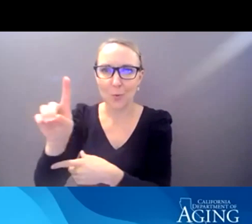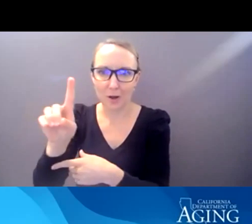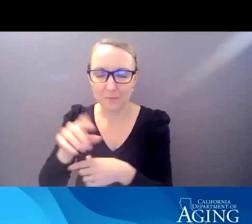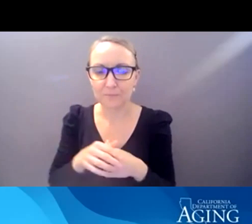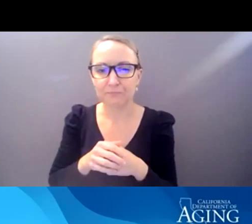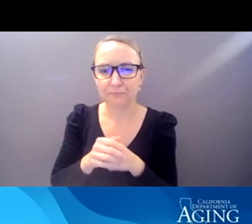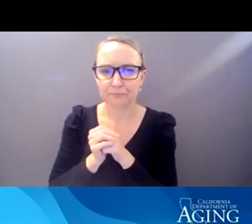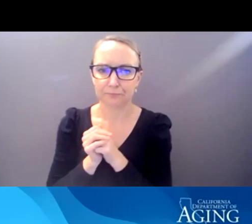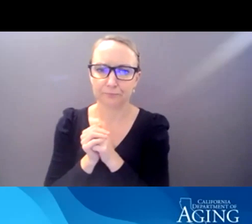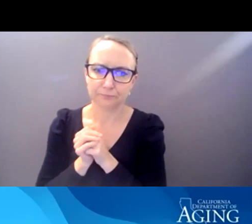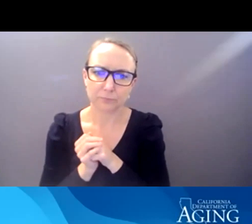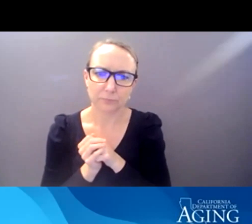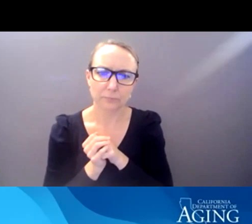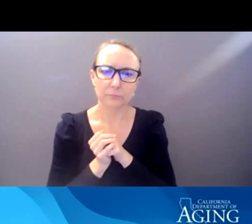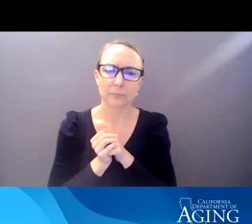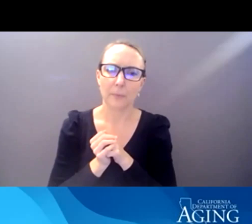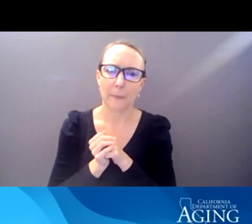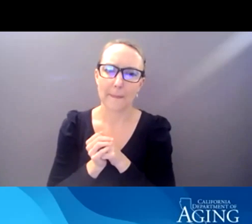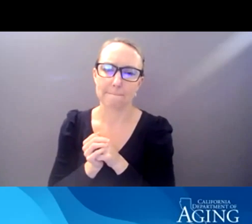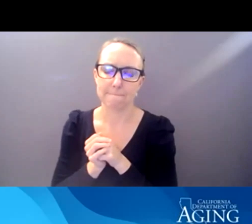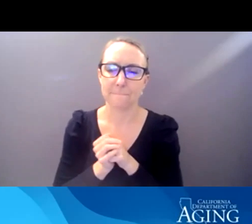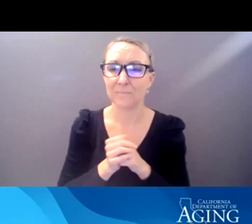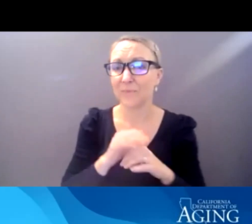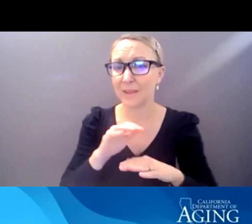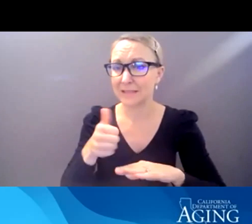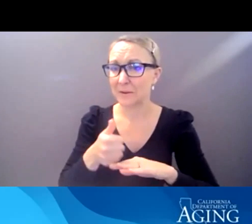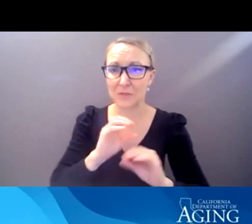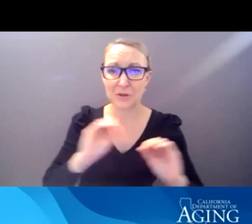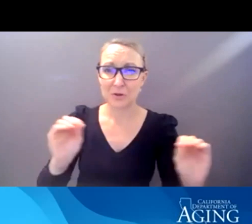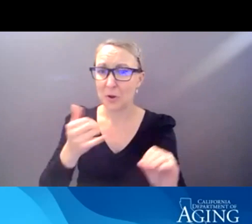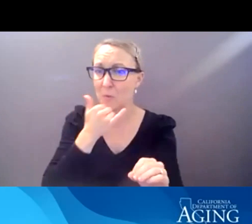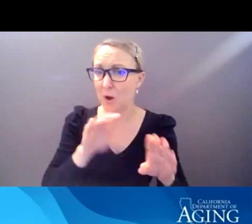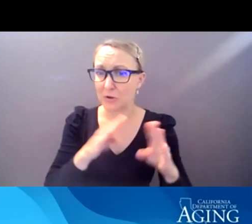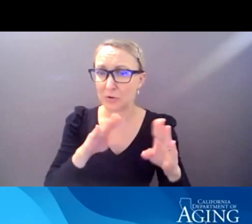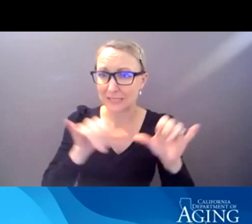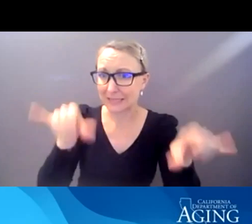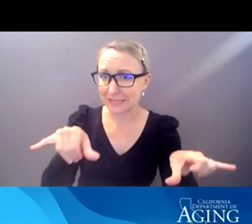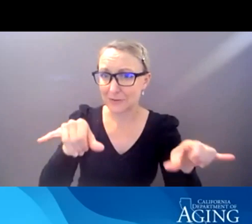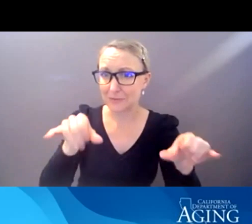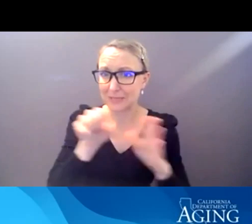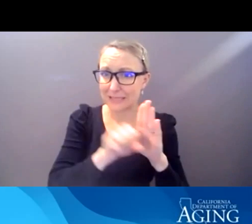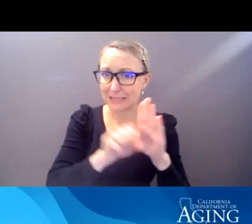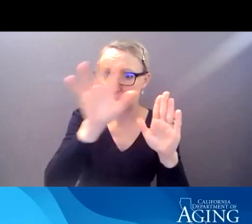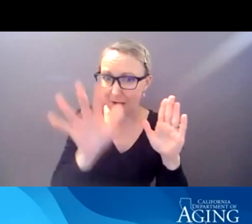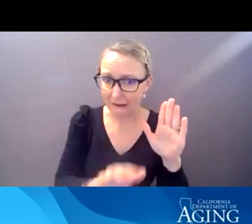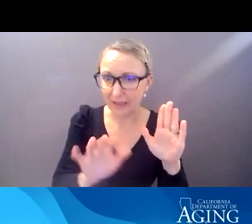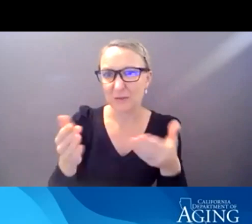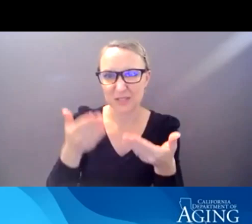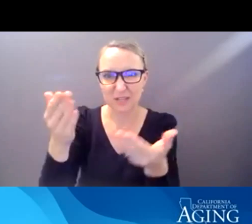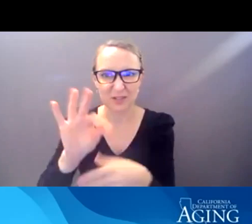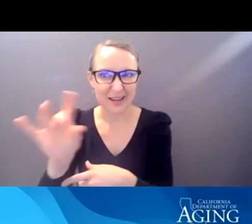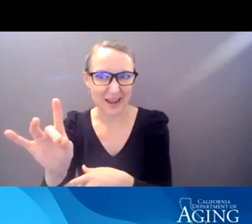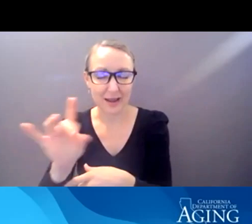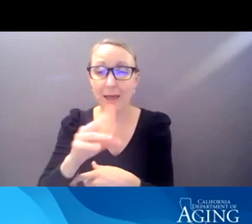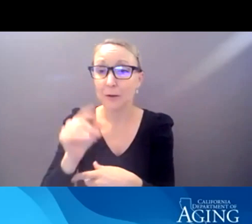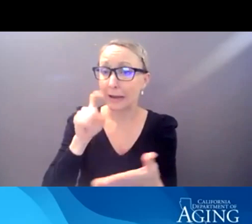was build out the No Wrong Door system statewide for public information assistance, Initiative 98. And again, recognizing it's a